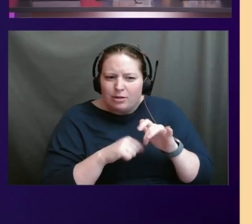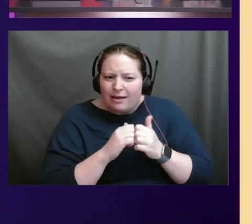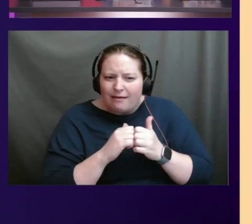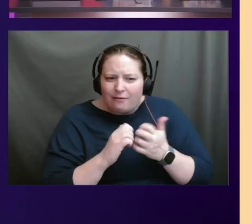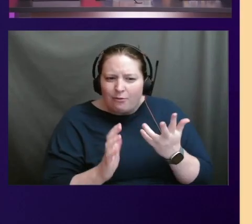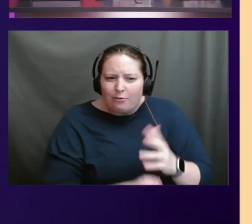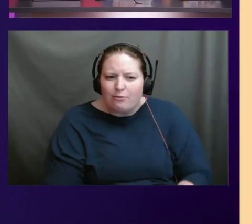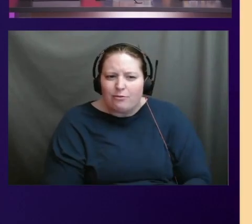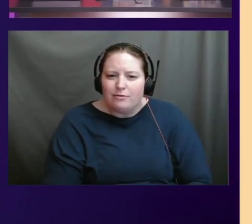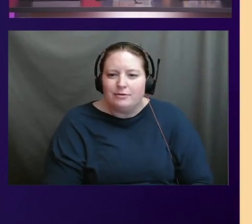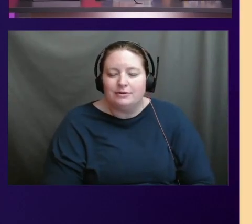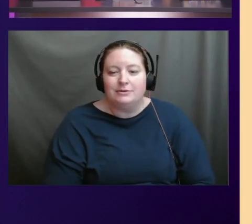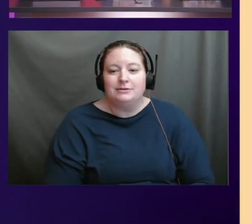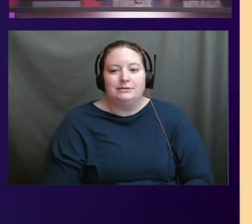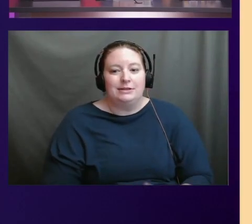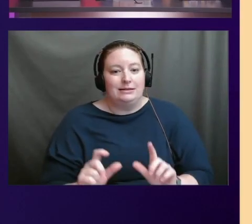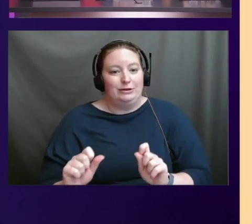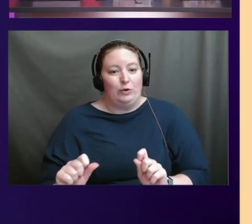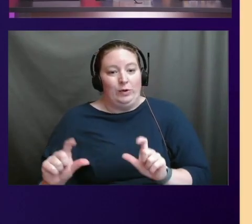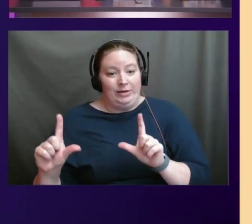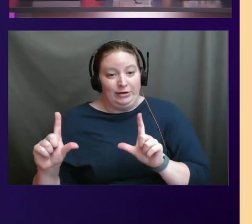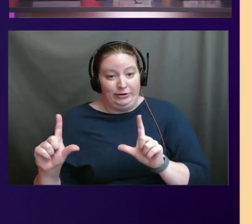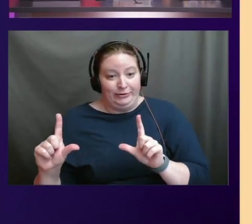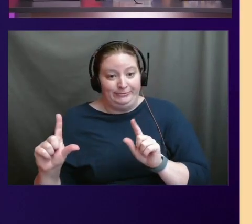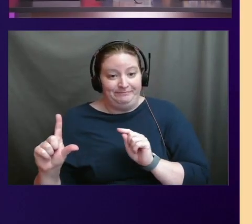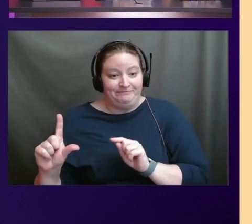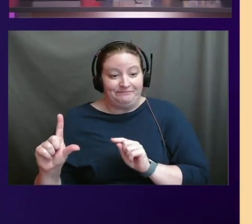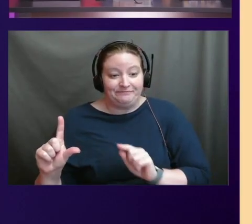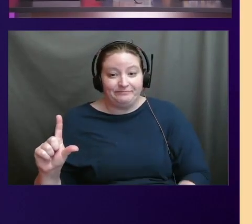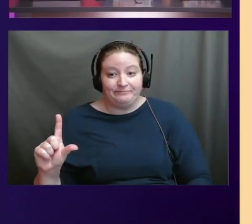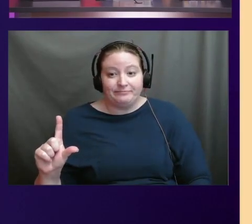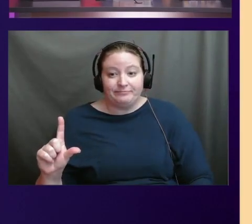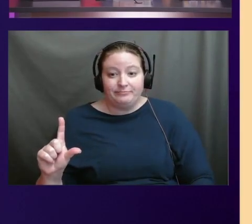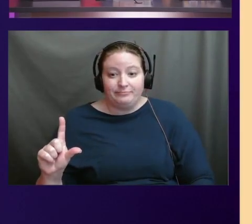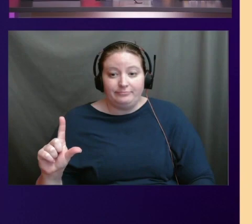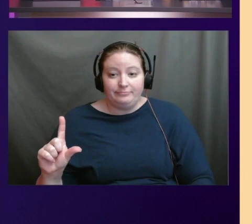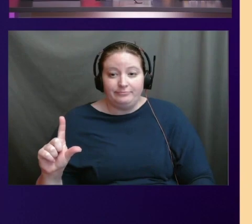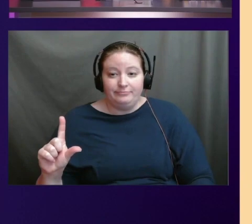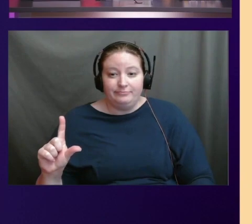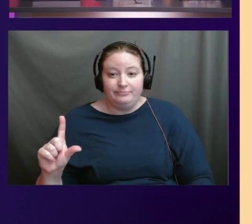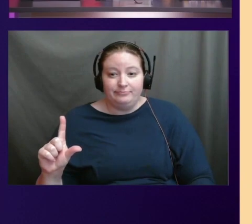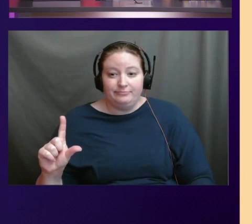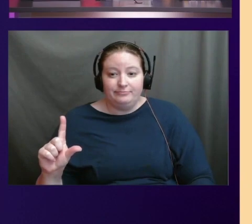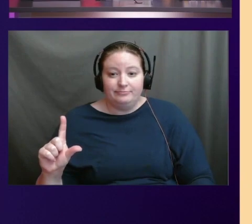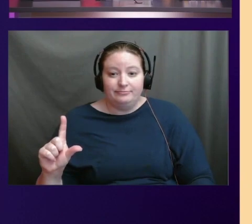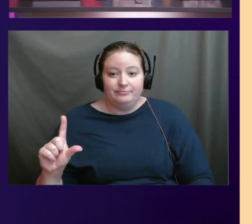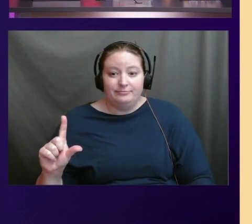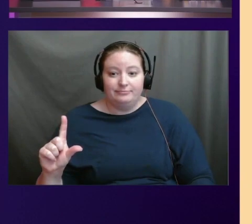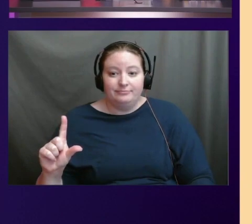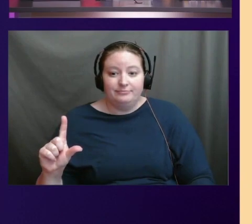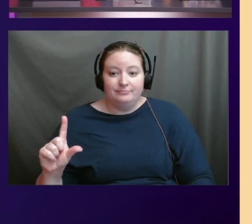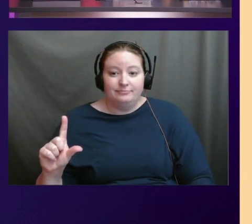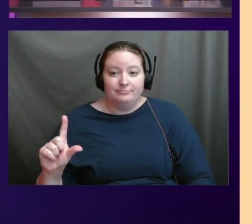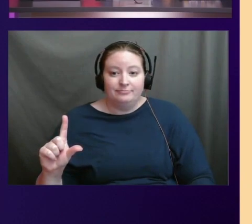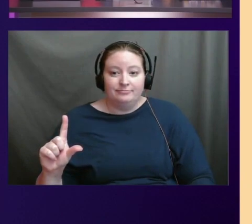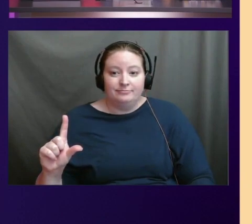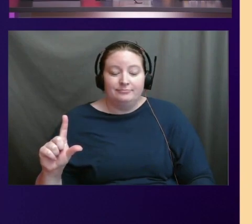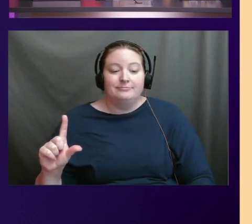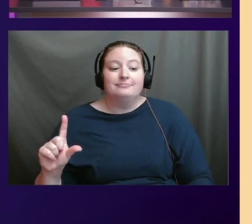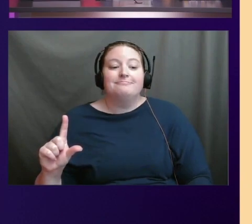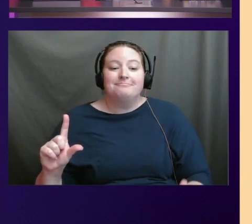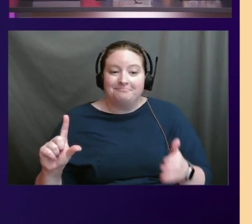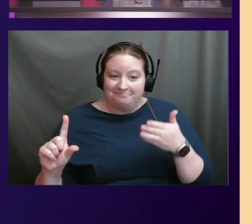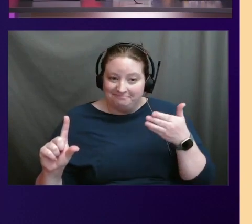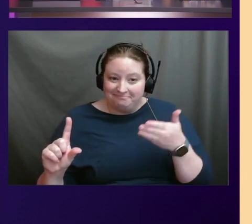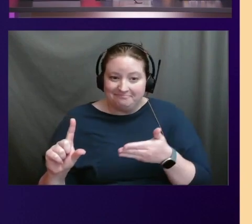Let's go here. And, oops, there we go. OK, so there we are. The